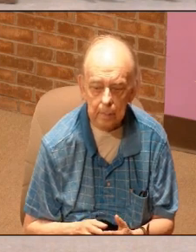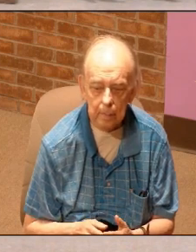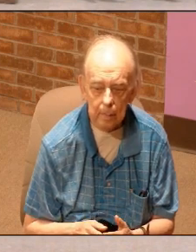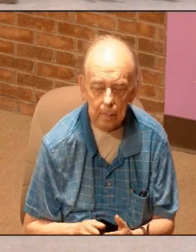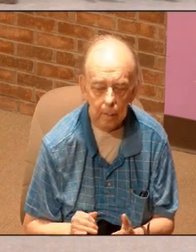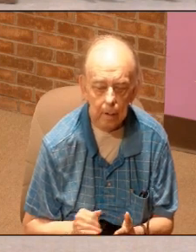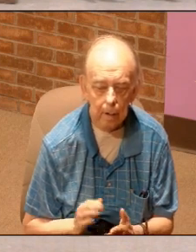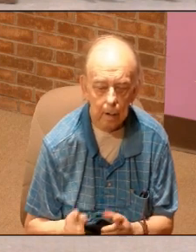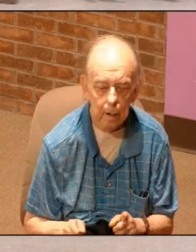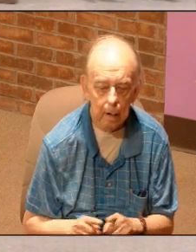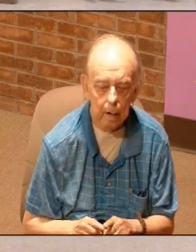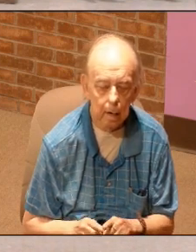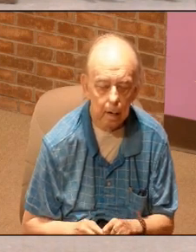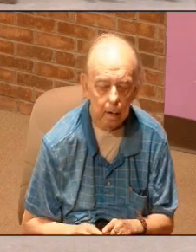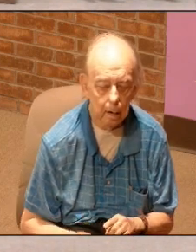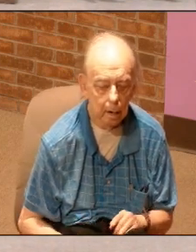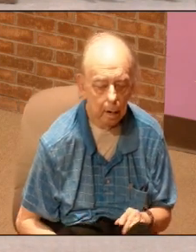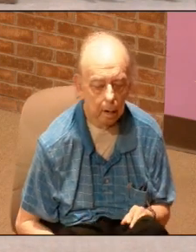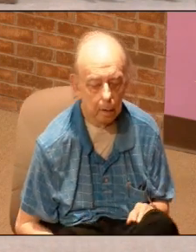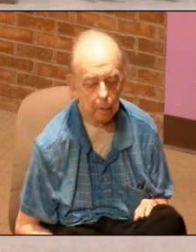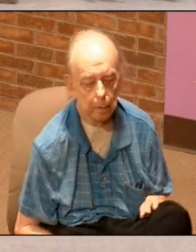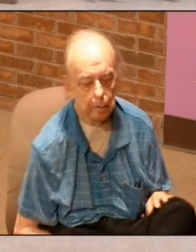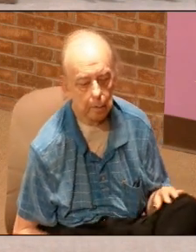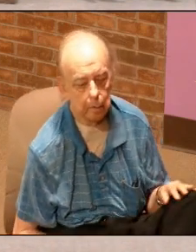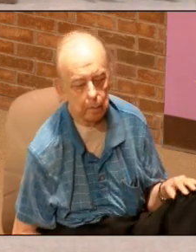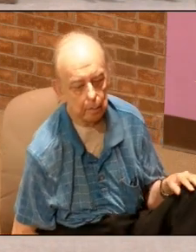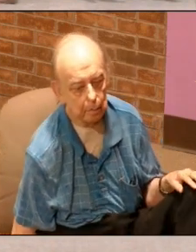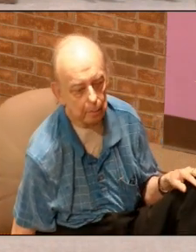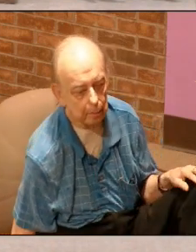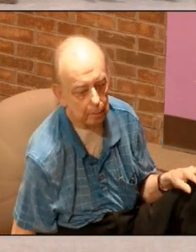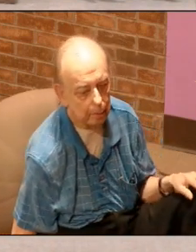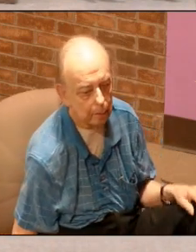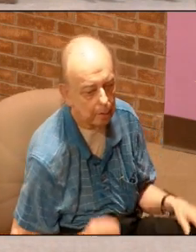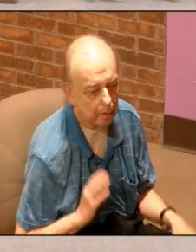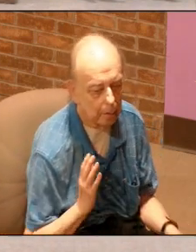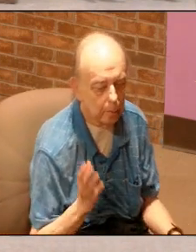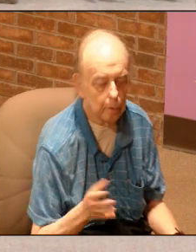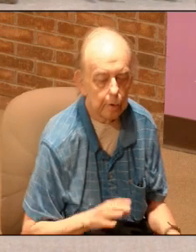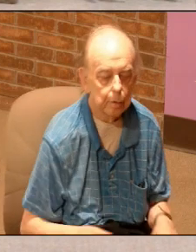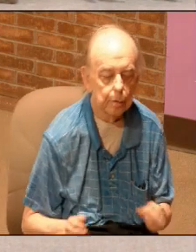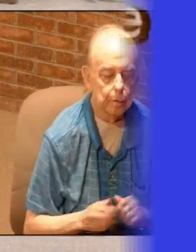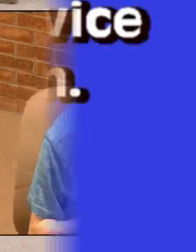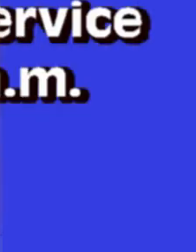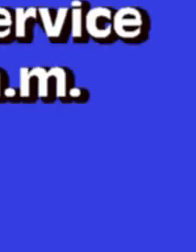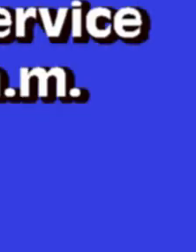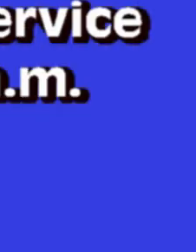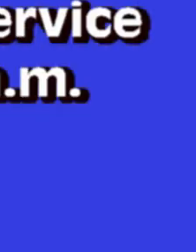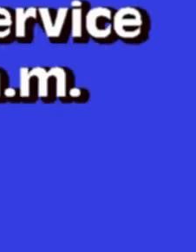So this morning as we stand, as we sing, I ask you this question. What are you going to do with your life?